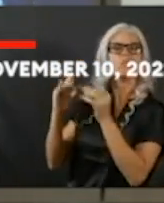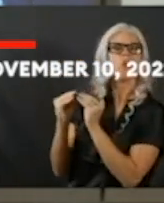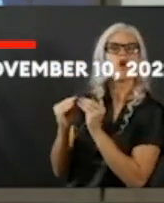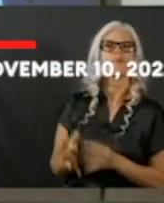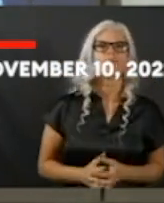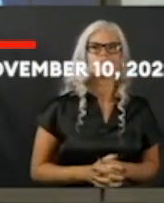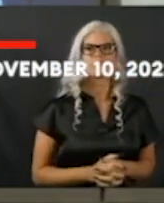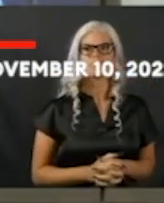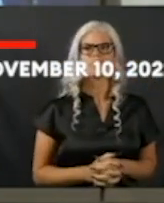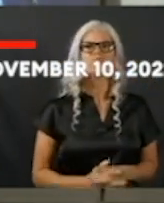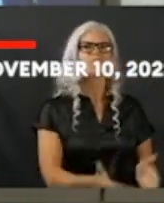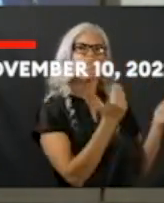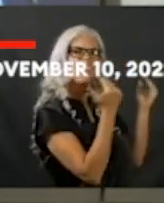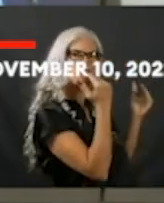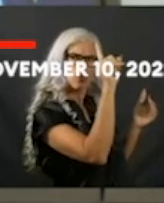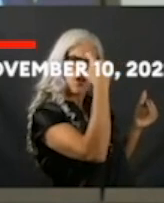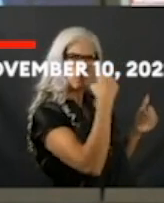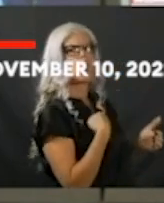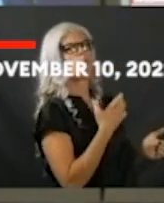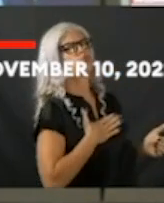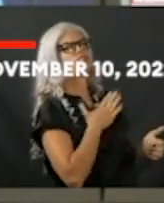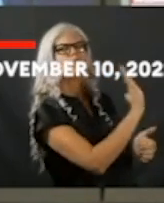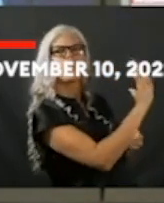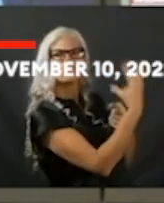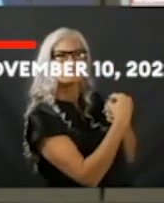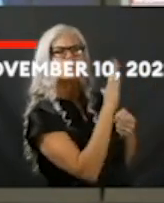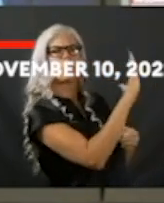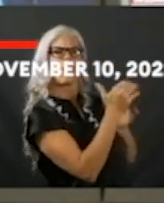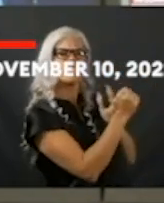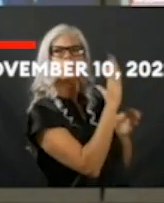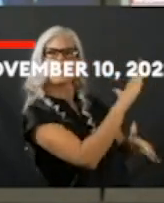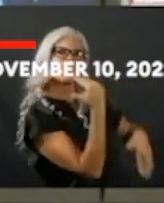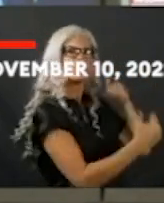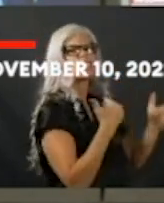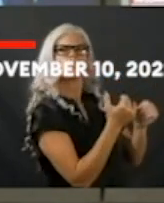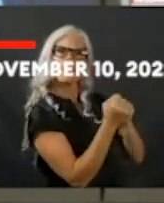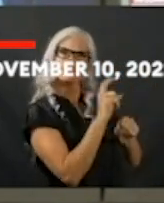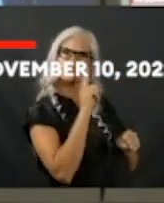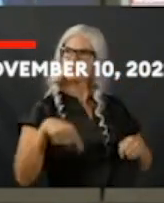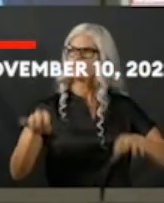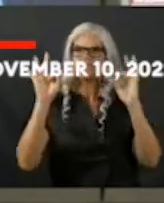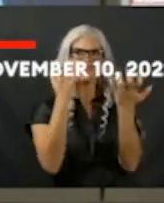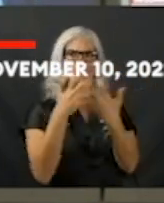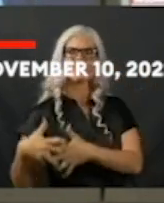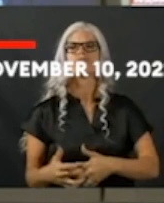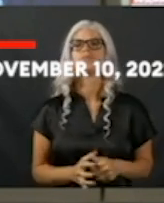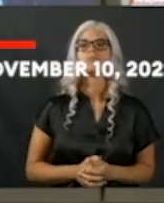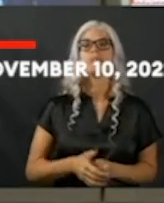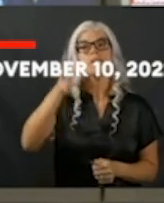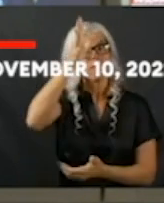Thank you, Governor. I appreciate your involvement and appreciate your leadership in helping us to respond to this event. The men and women